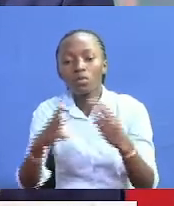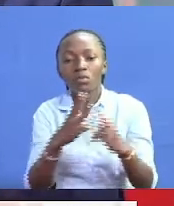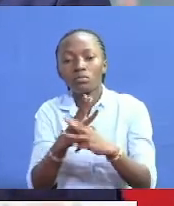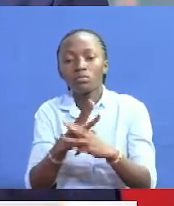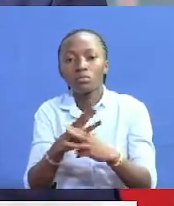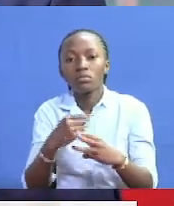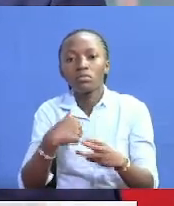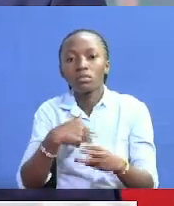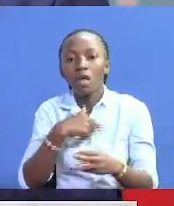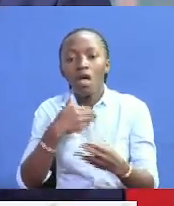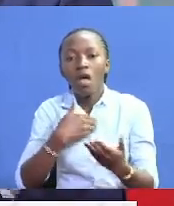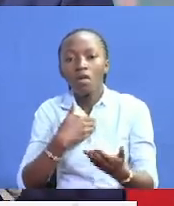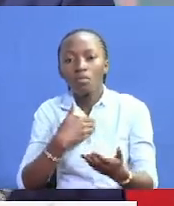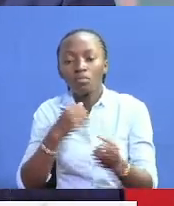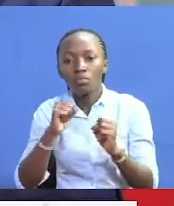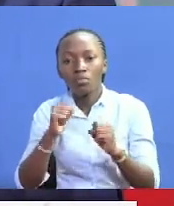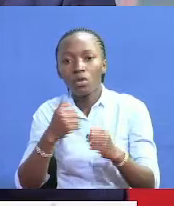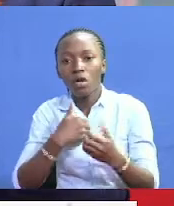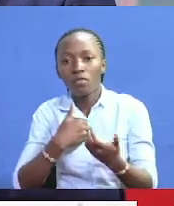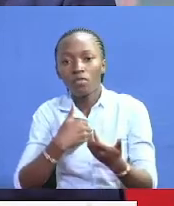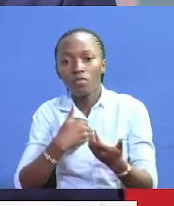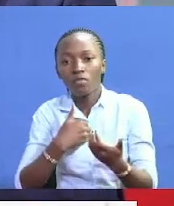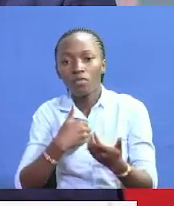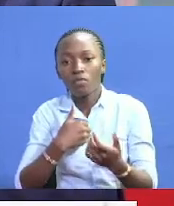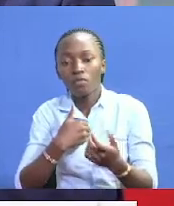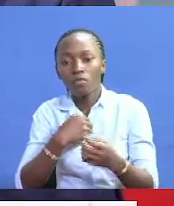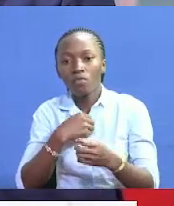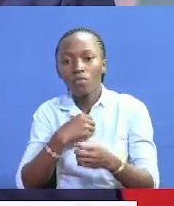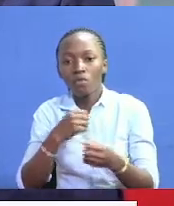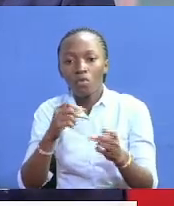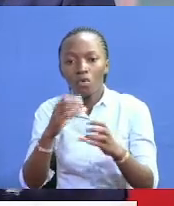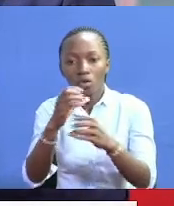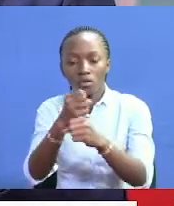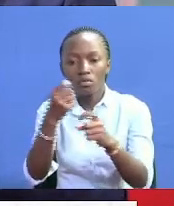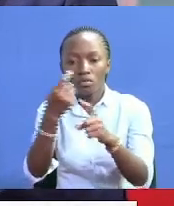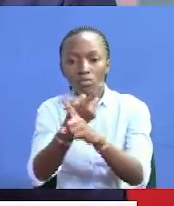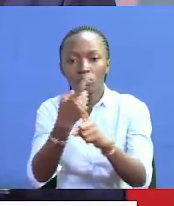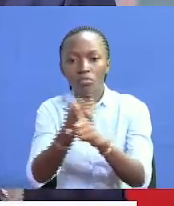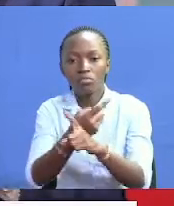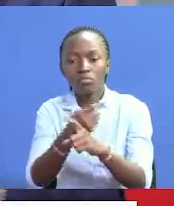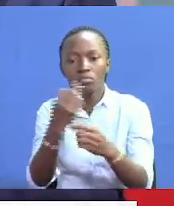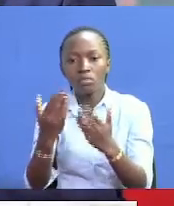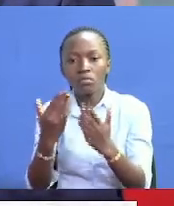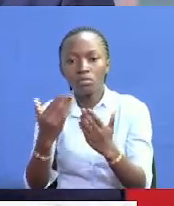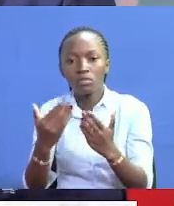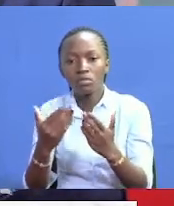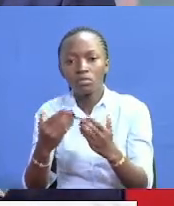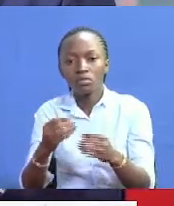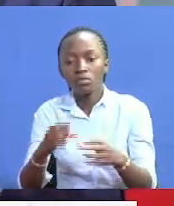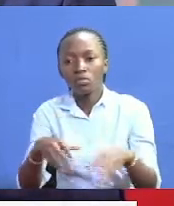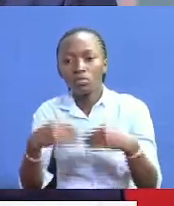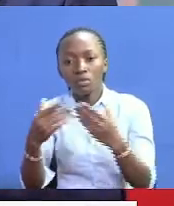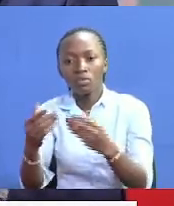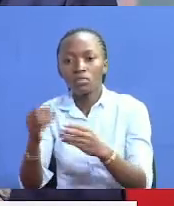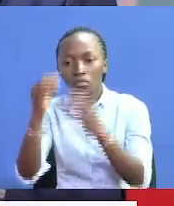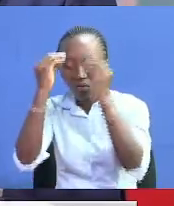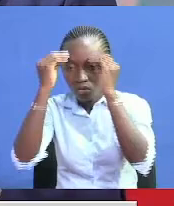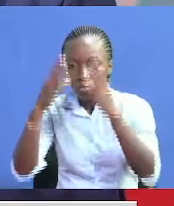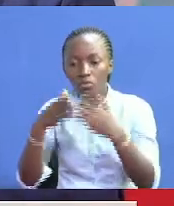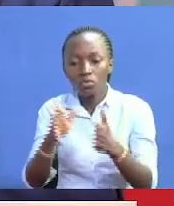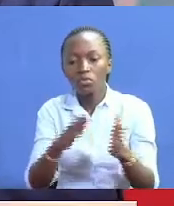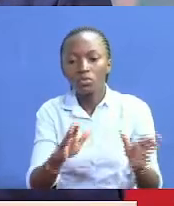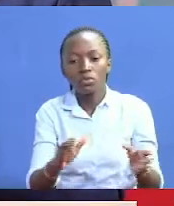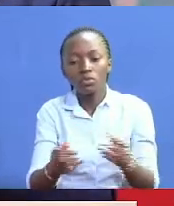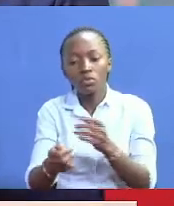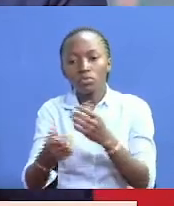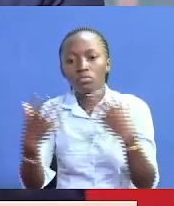strategic partnerships, be able to talk to organizations that can actually take our students, be able to bring these things closer, because yes, we do have the